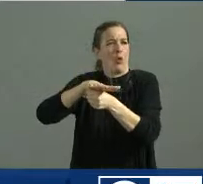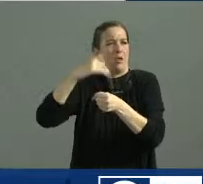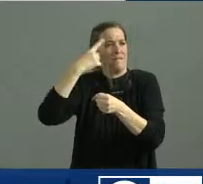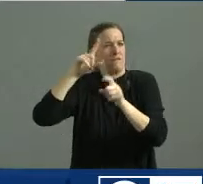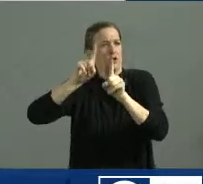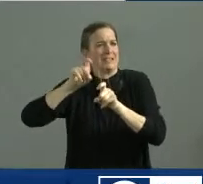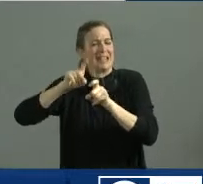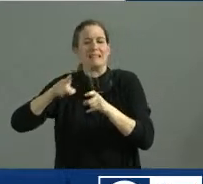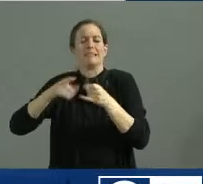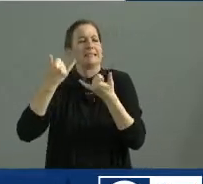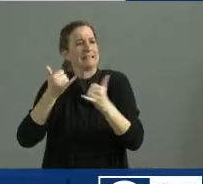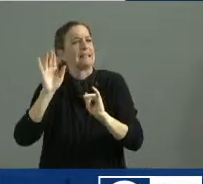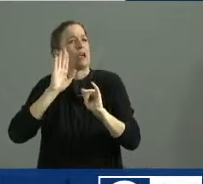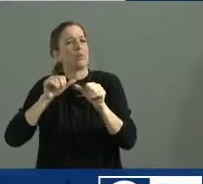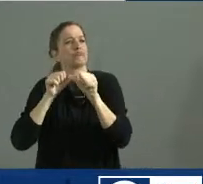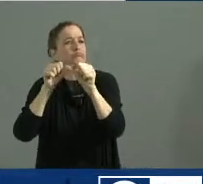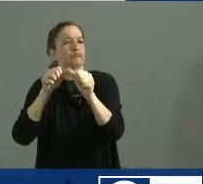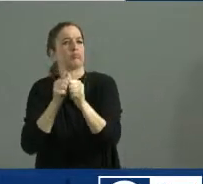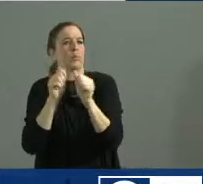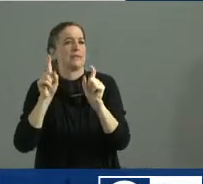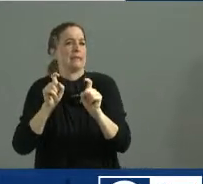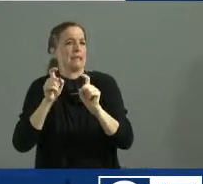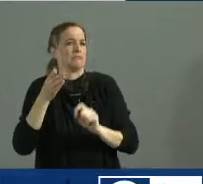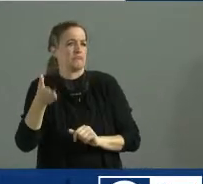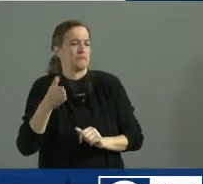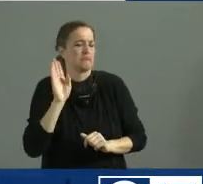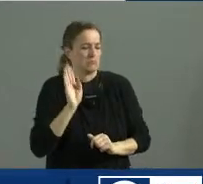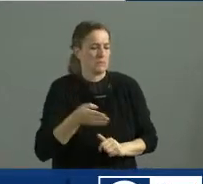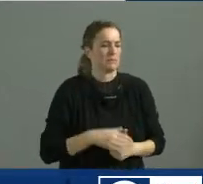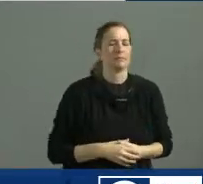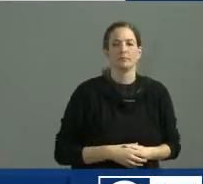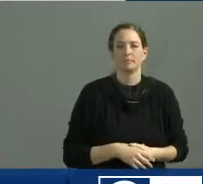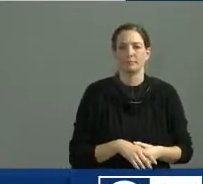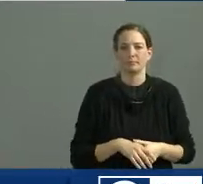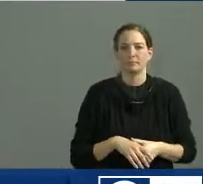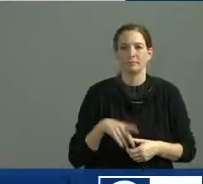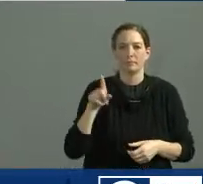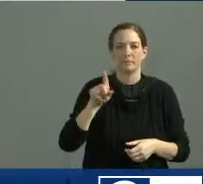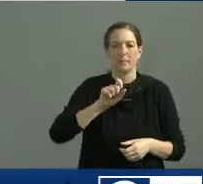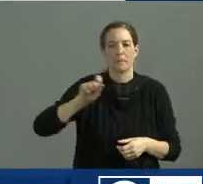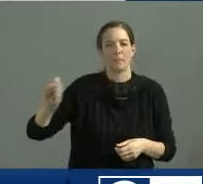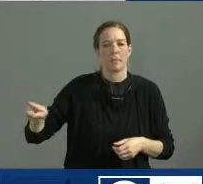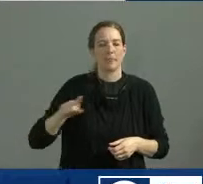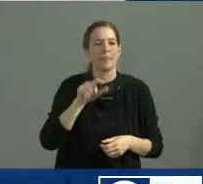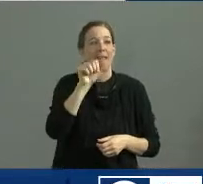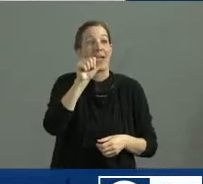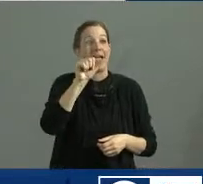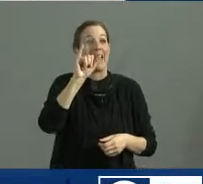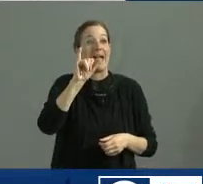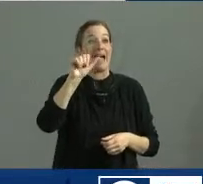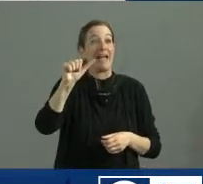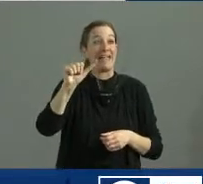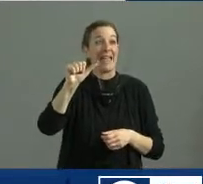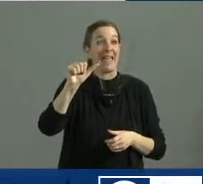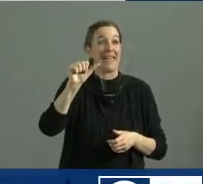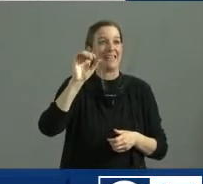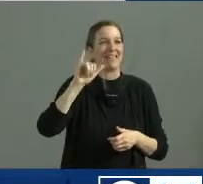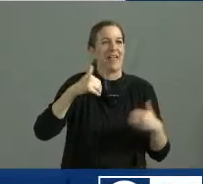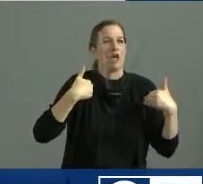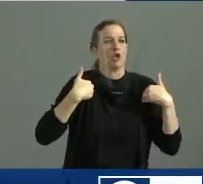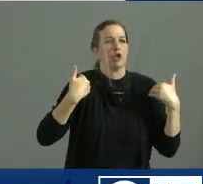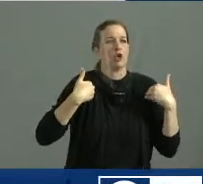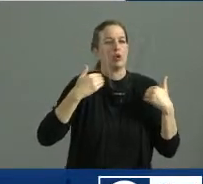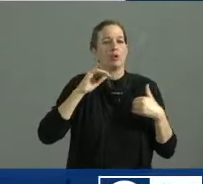finally, while we were on this call, and maybe you knew about this before we got on this call, but the AIA voted to cancel winter sports